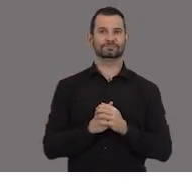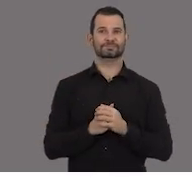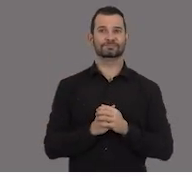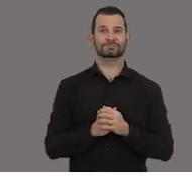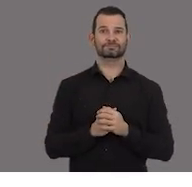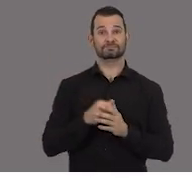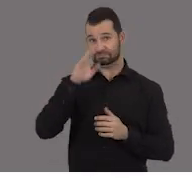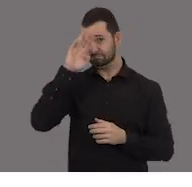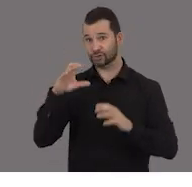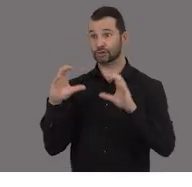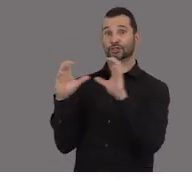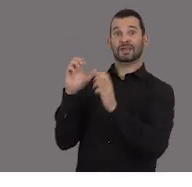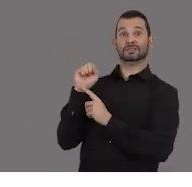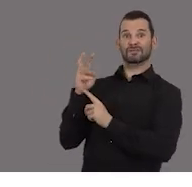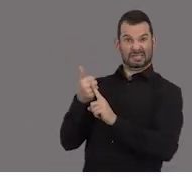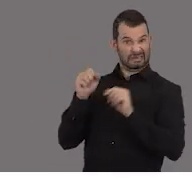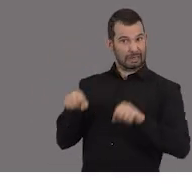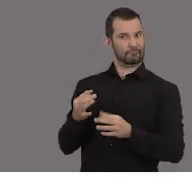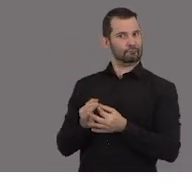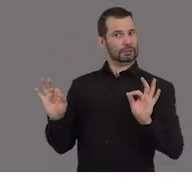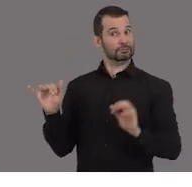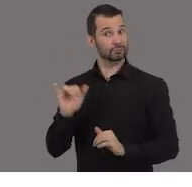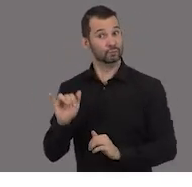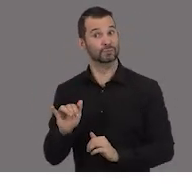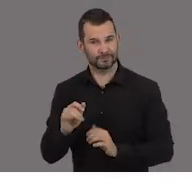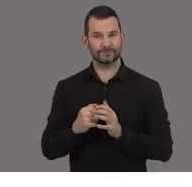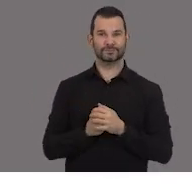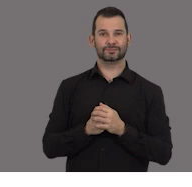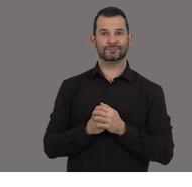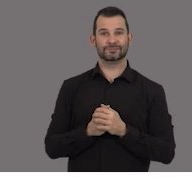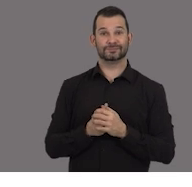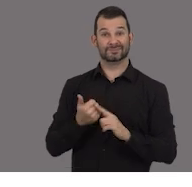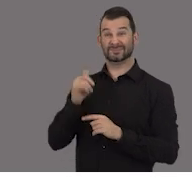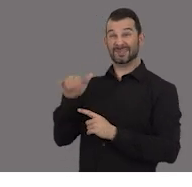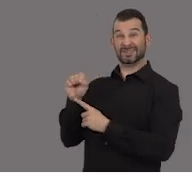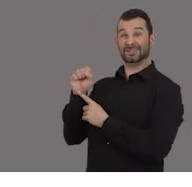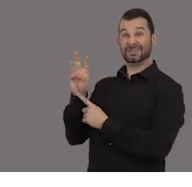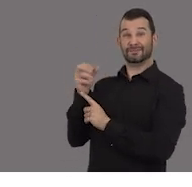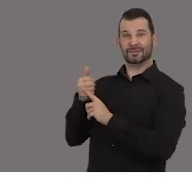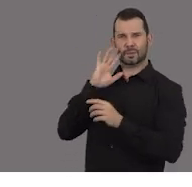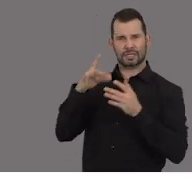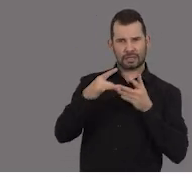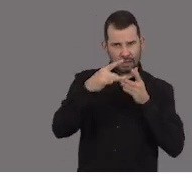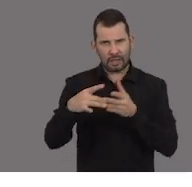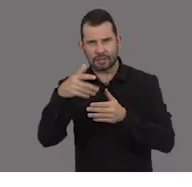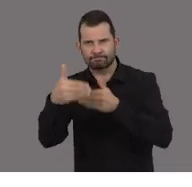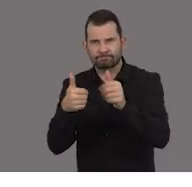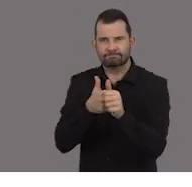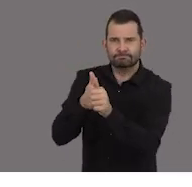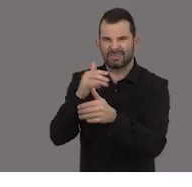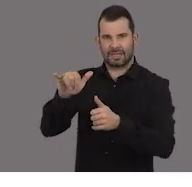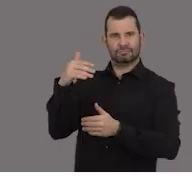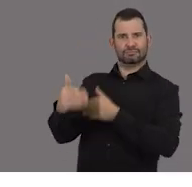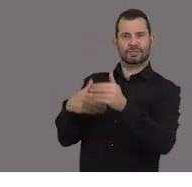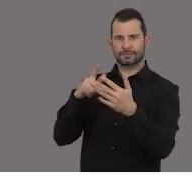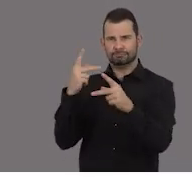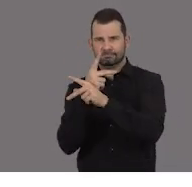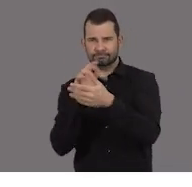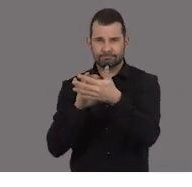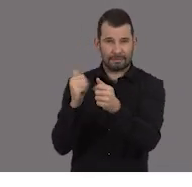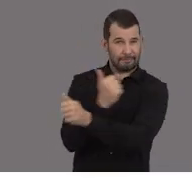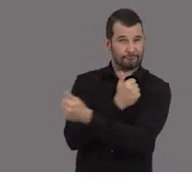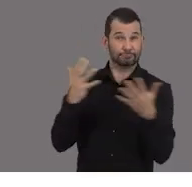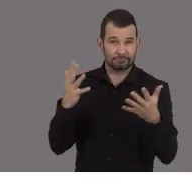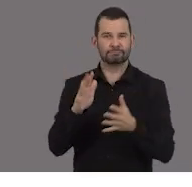tablet. Certified software can even be free. The software guides you through the process,